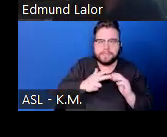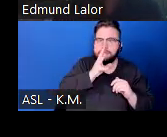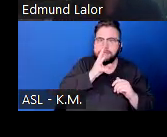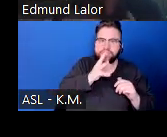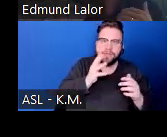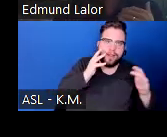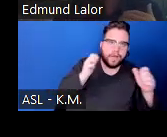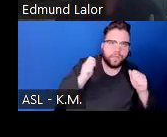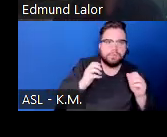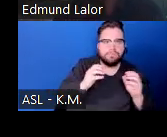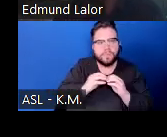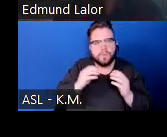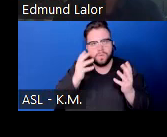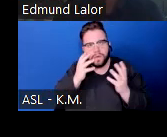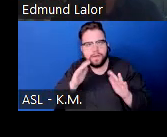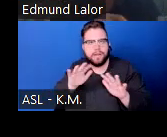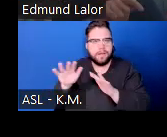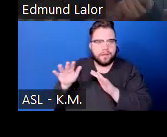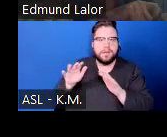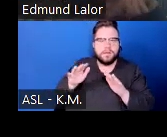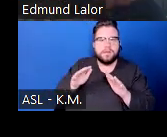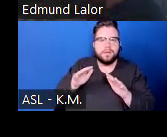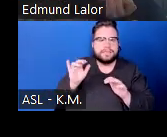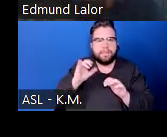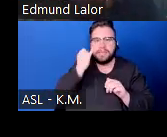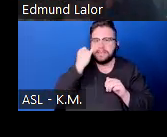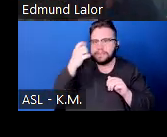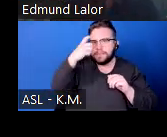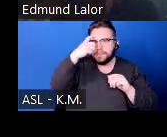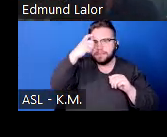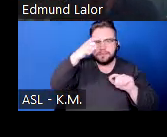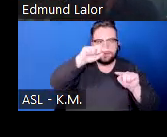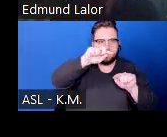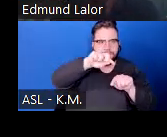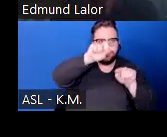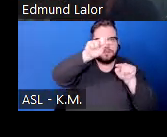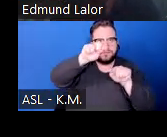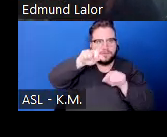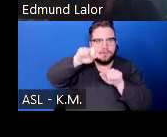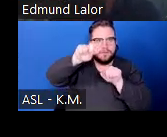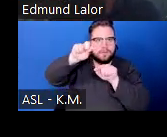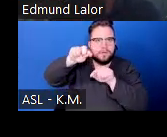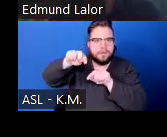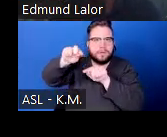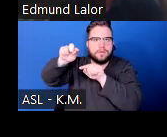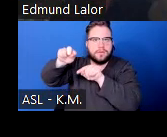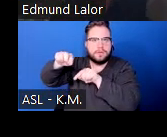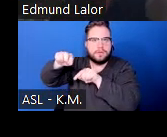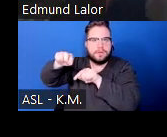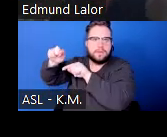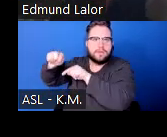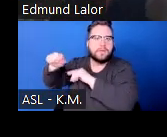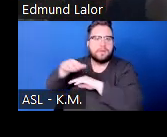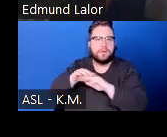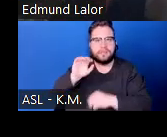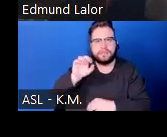quieter naturally across the syllables and words that I'm saying, we can see signatures of that energy fluctuations coming across in the